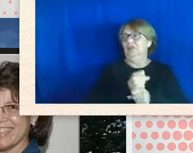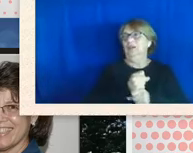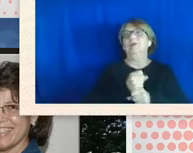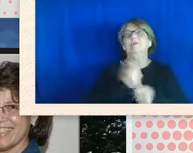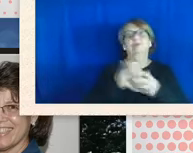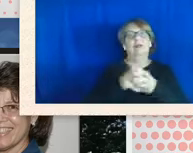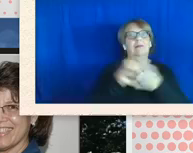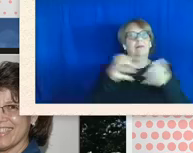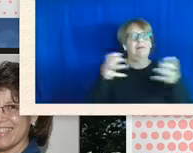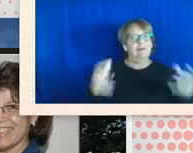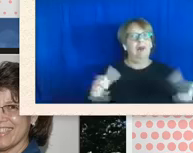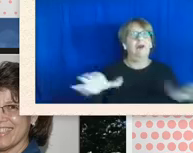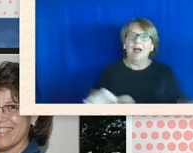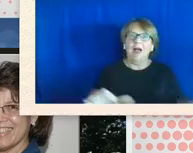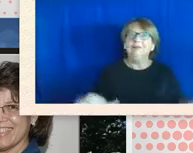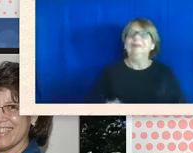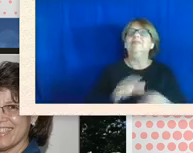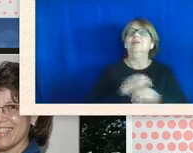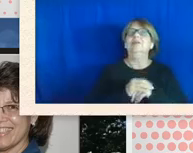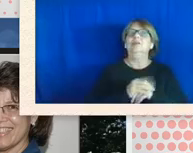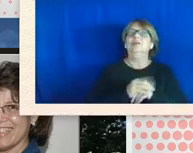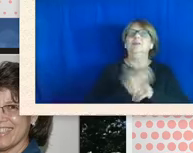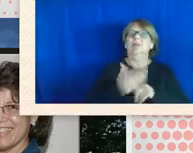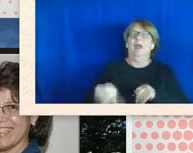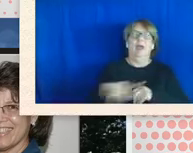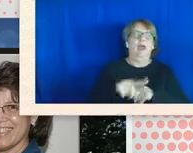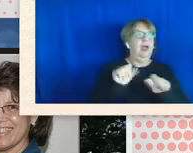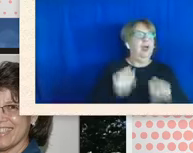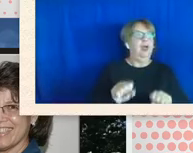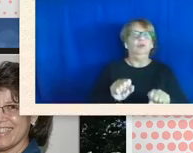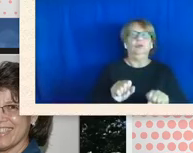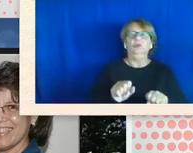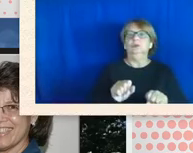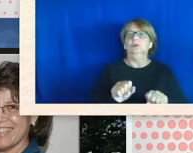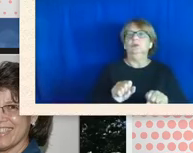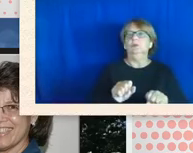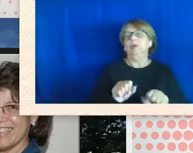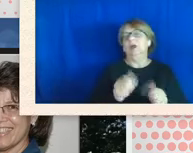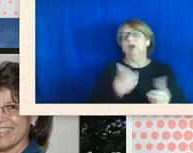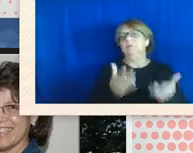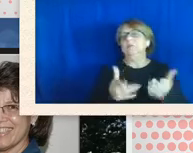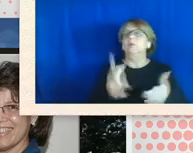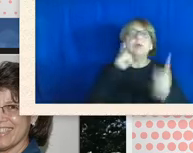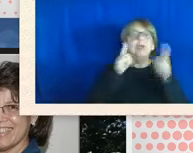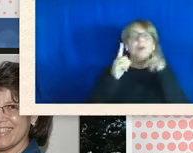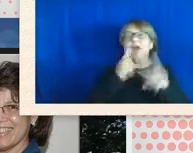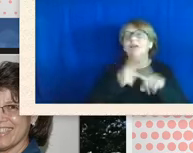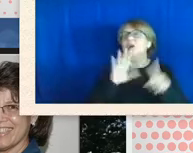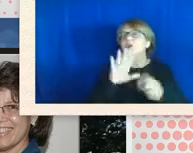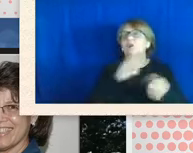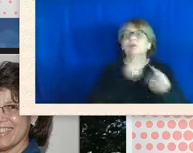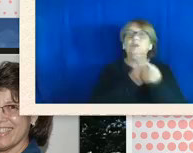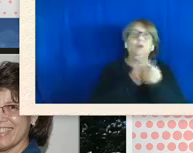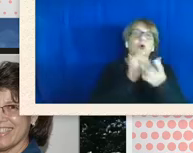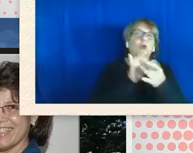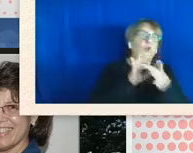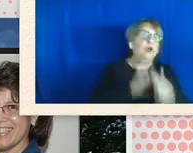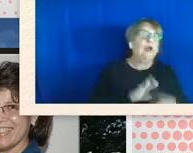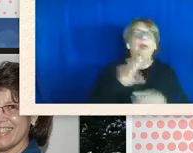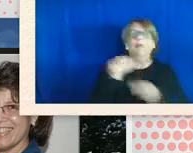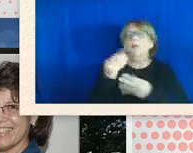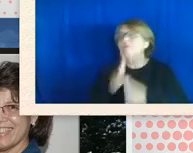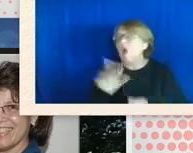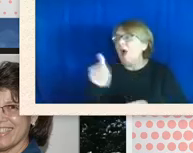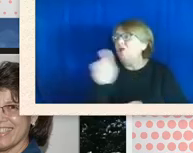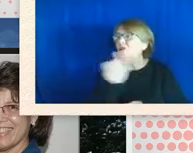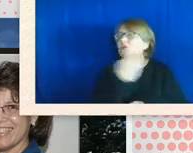and things that you'll be able or you might hear about from your support coordinators, your providers in the near